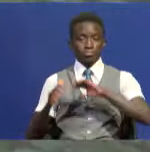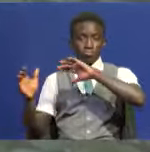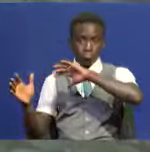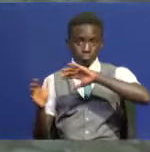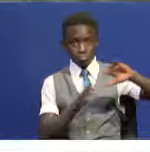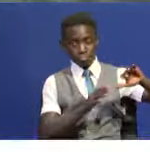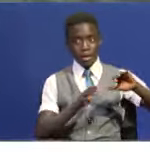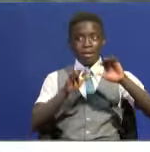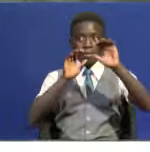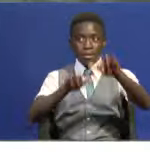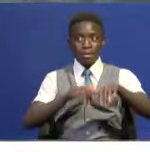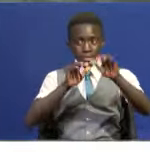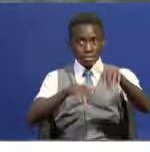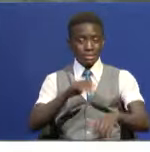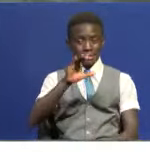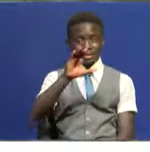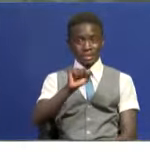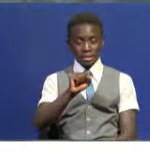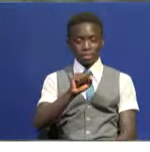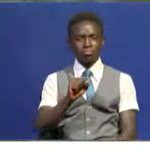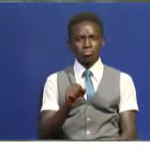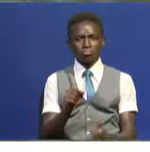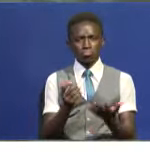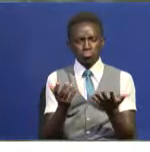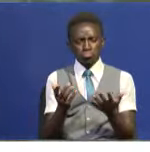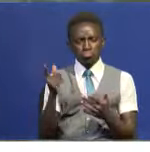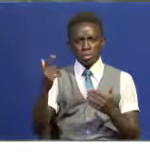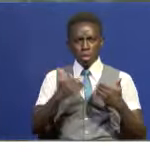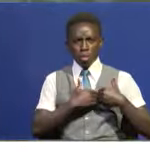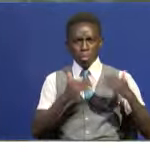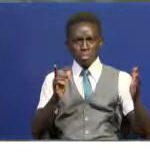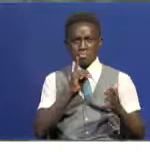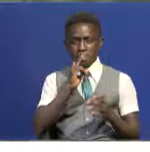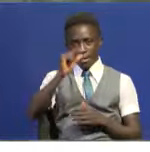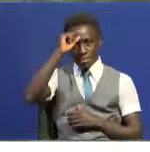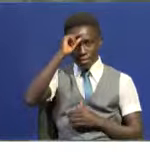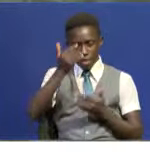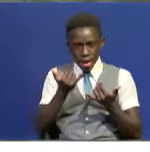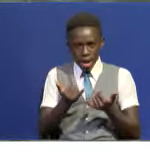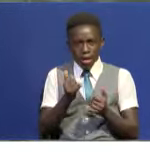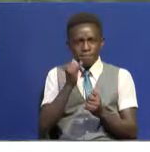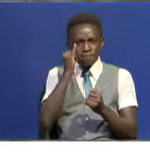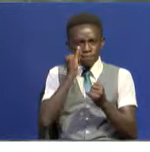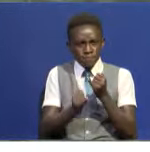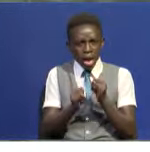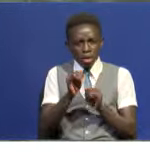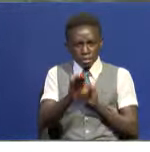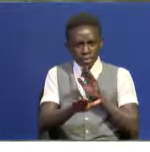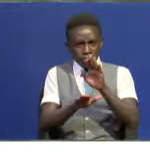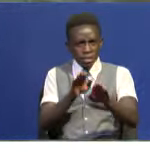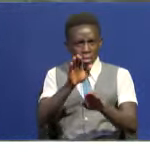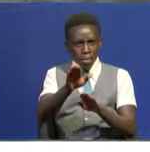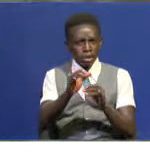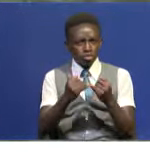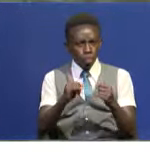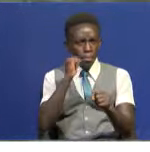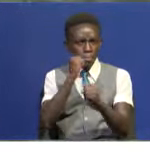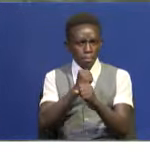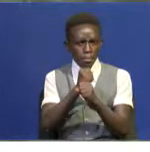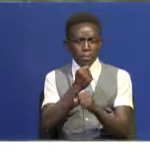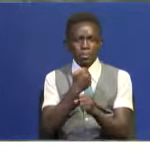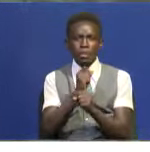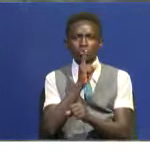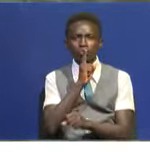Agriculture Cabinet Secretary Mithika Lunturi has revealed that the government is in the final stages of operationalizing